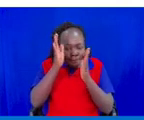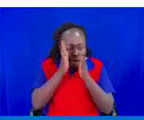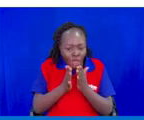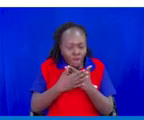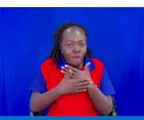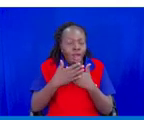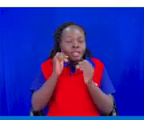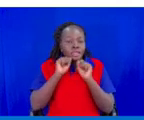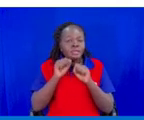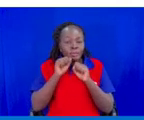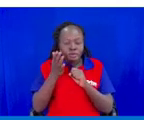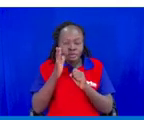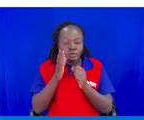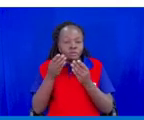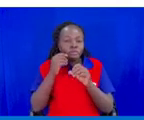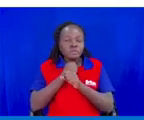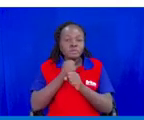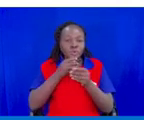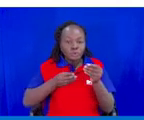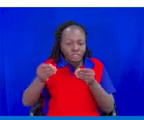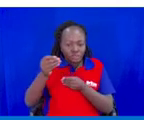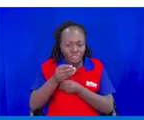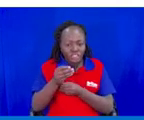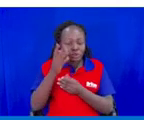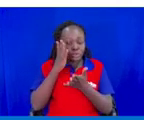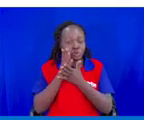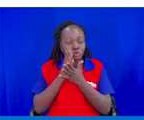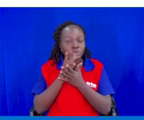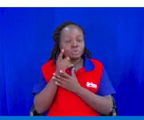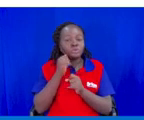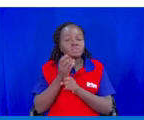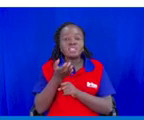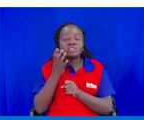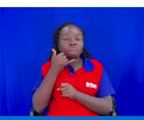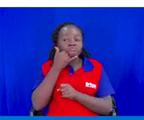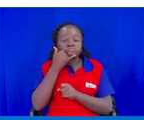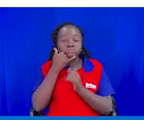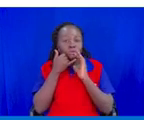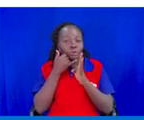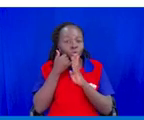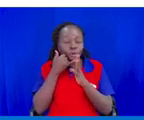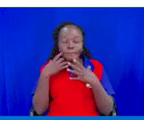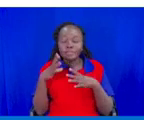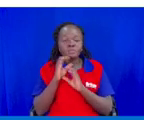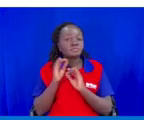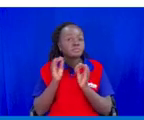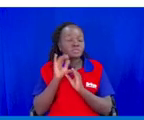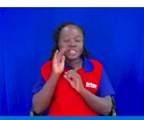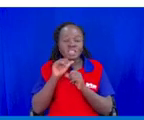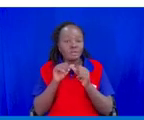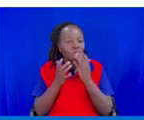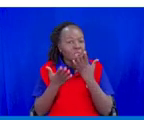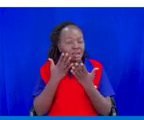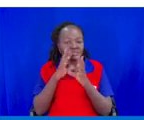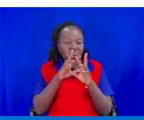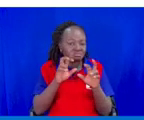top up, you can withdraw, you can enroll. So truly, you do not have to pick up the phone to talk to anybody anymore to ask about balance